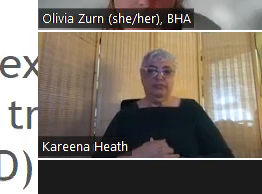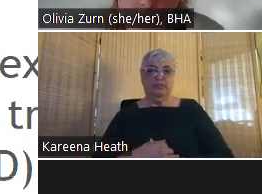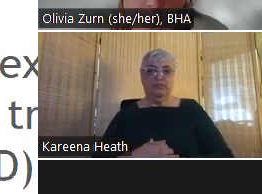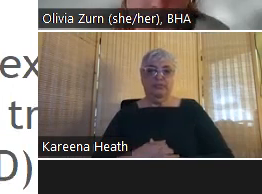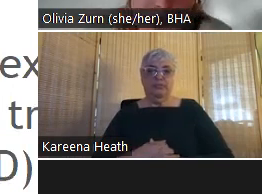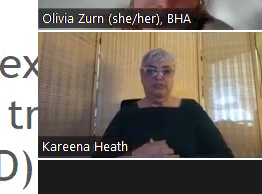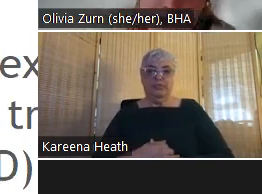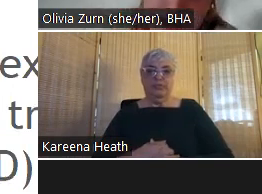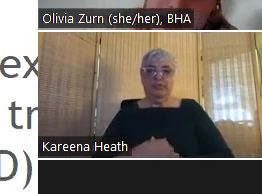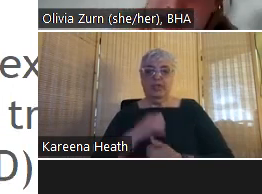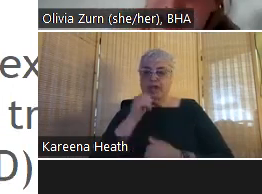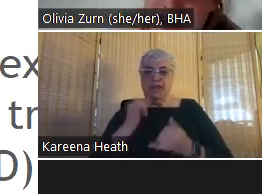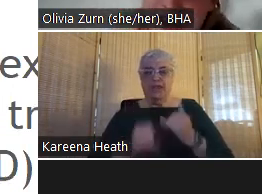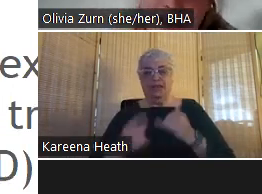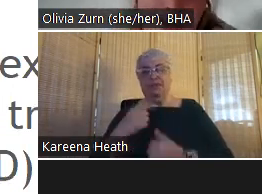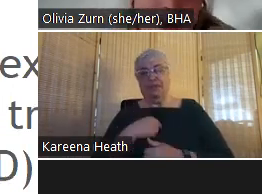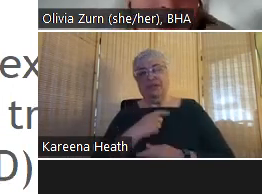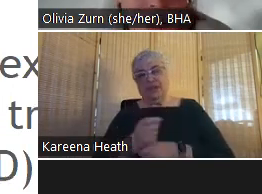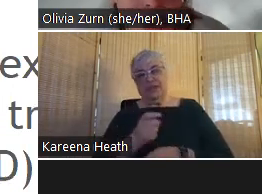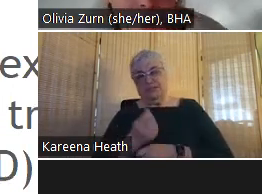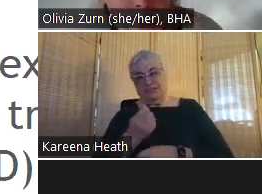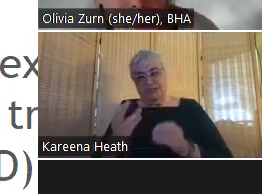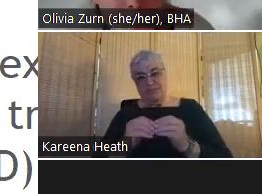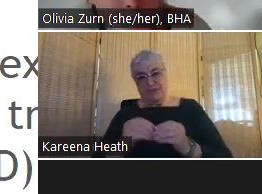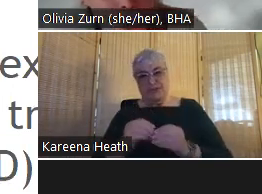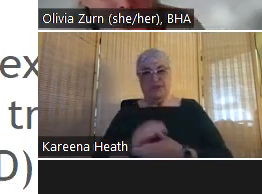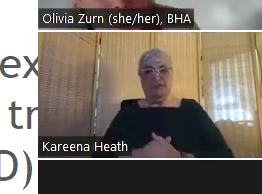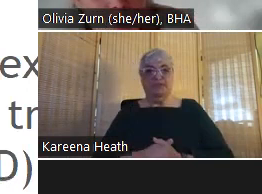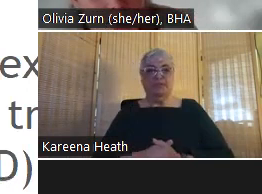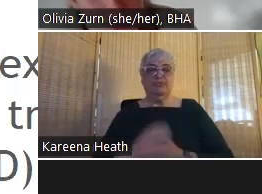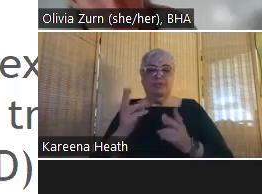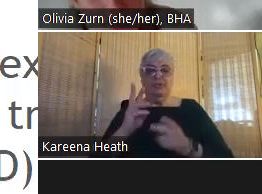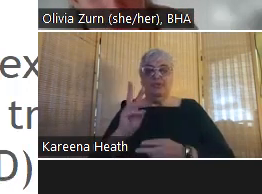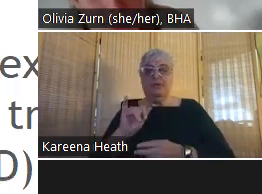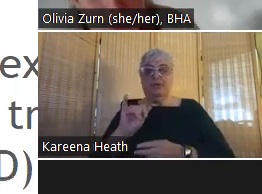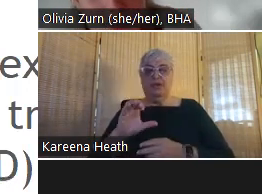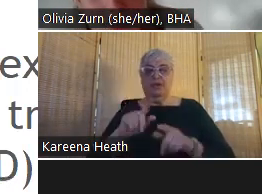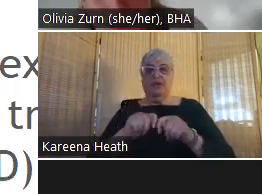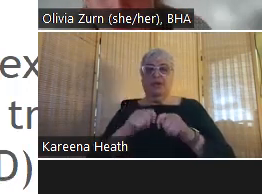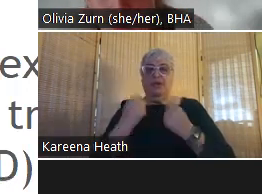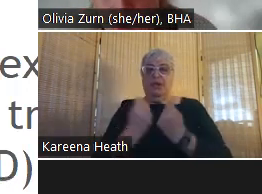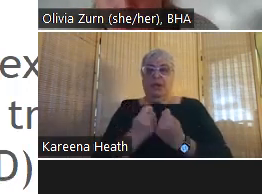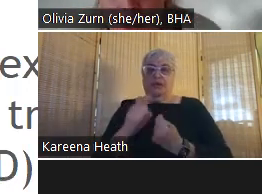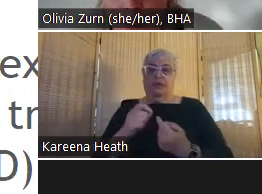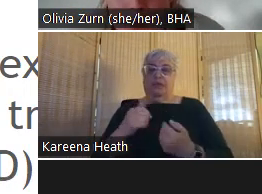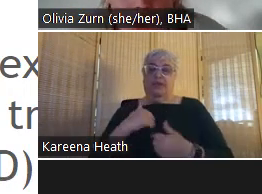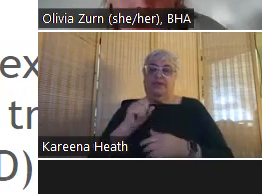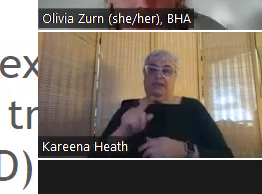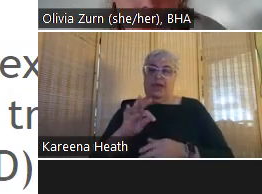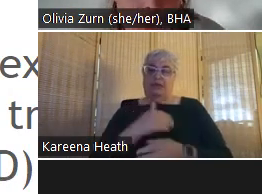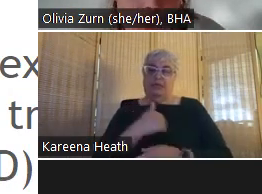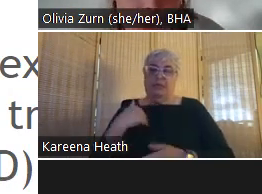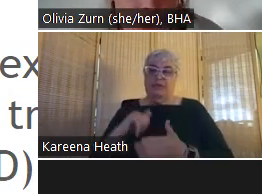Just kidding, not the last one, a couple more. Walk-in crisis teams must include a staff member with specific training